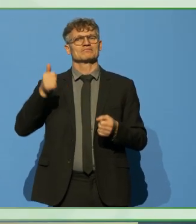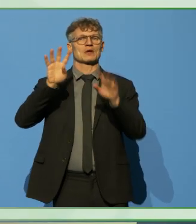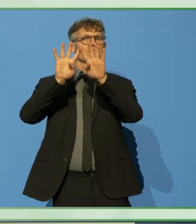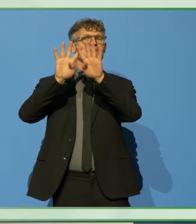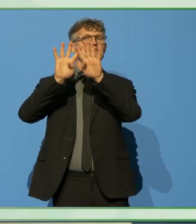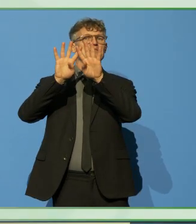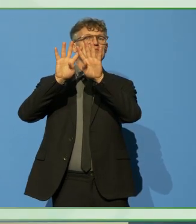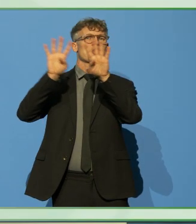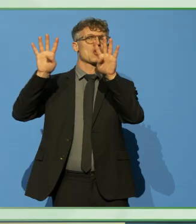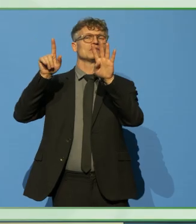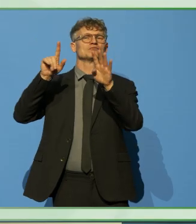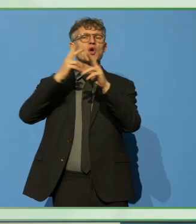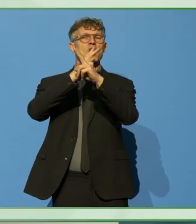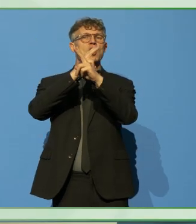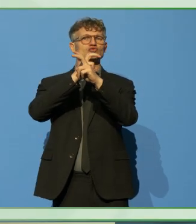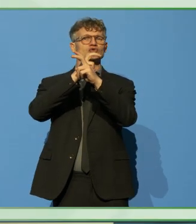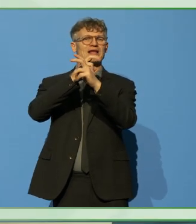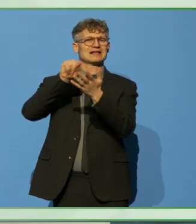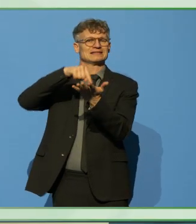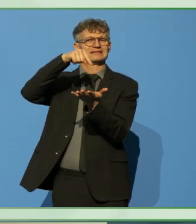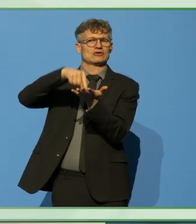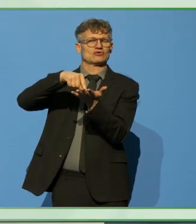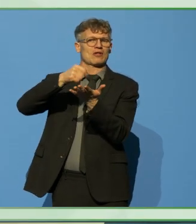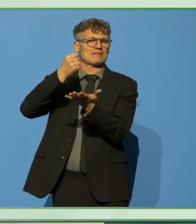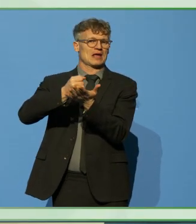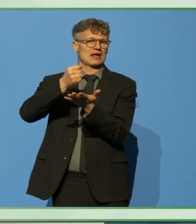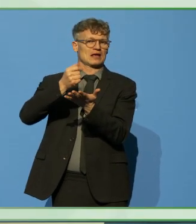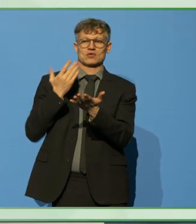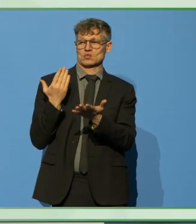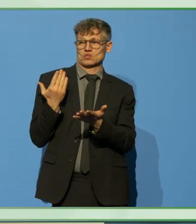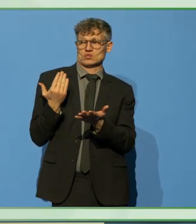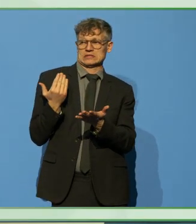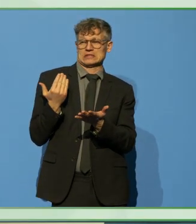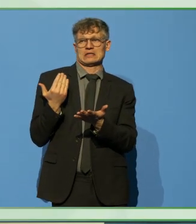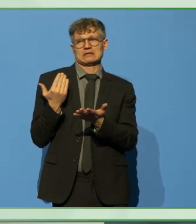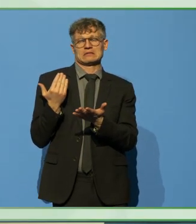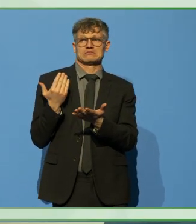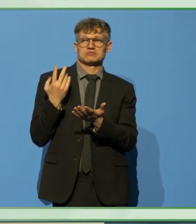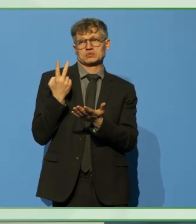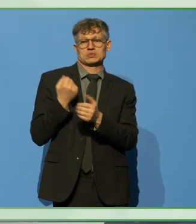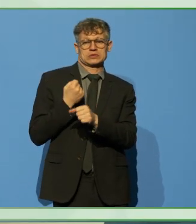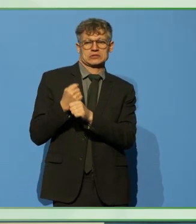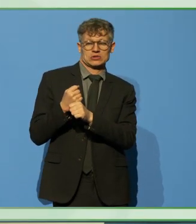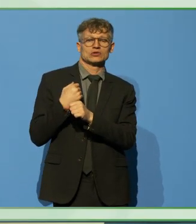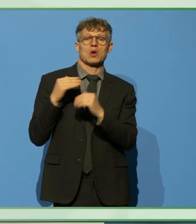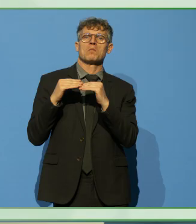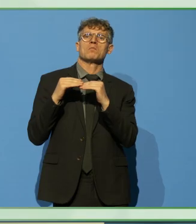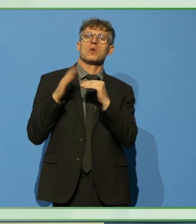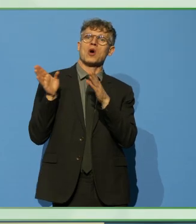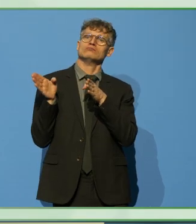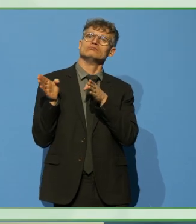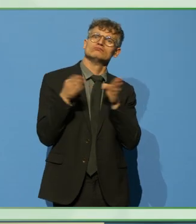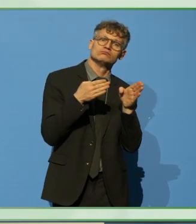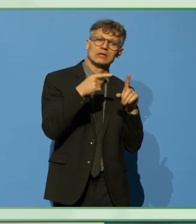Bank, and in recent years, the last 2 years, we have had a focus on how to make a digital euro